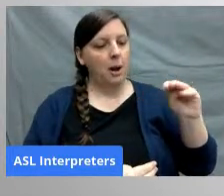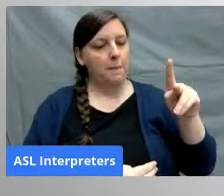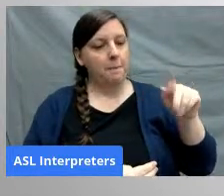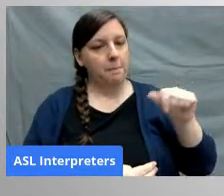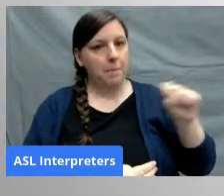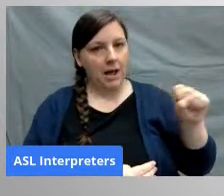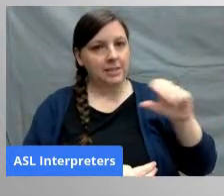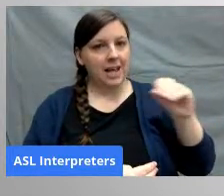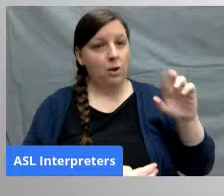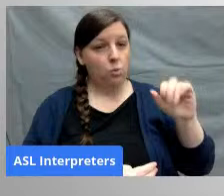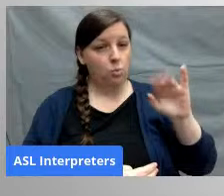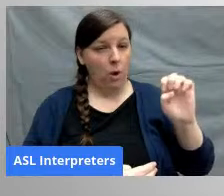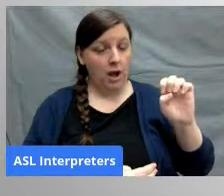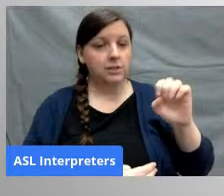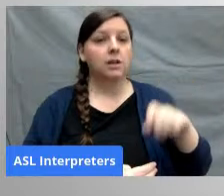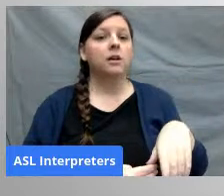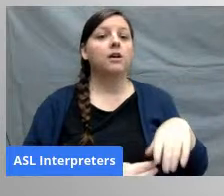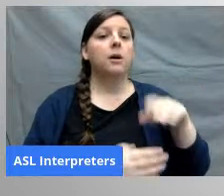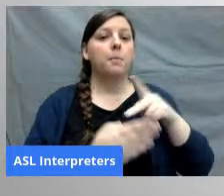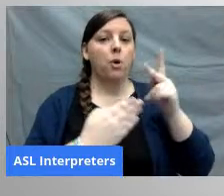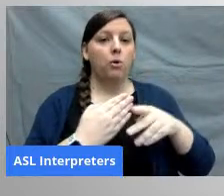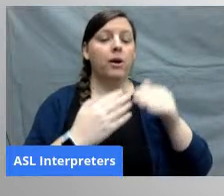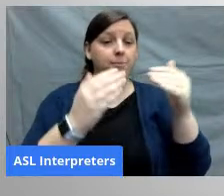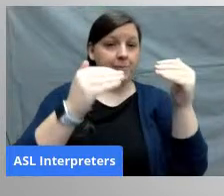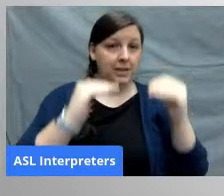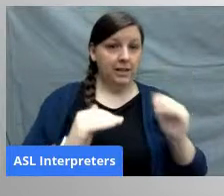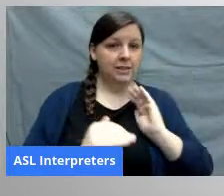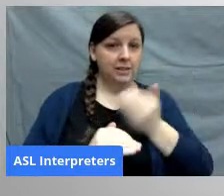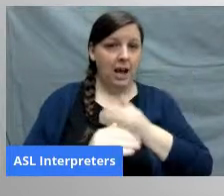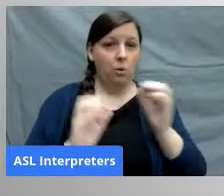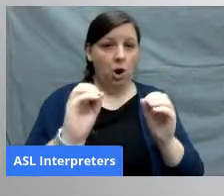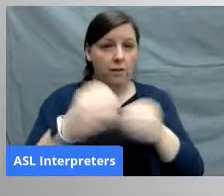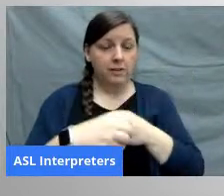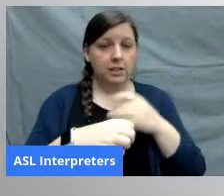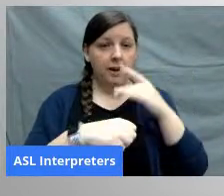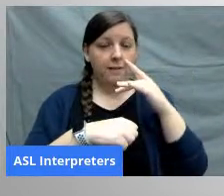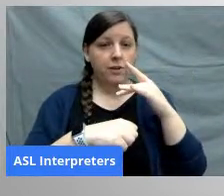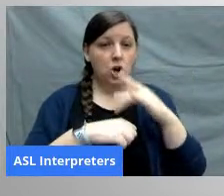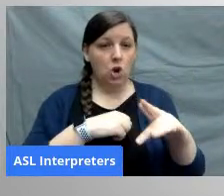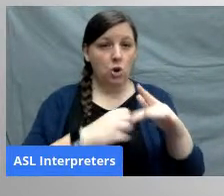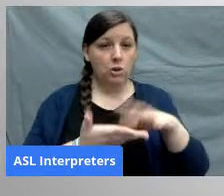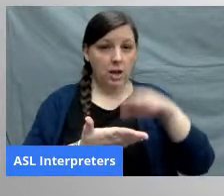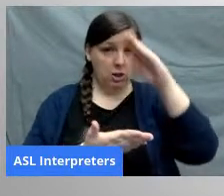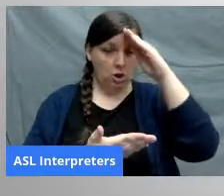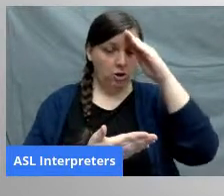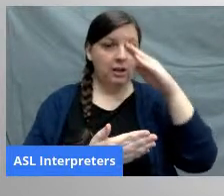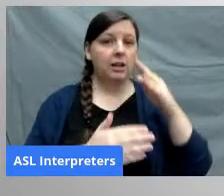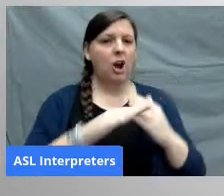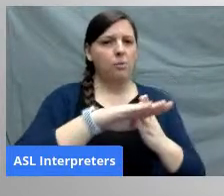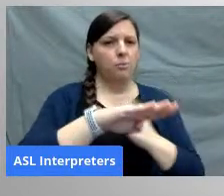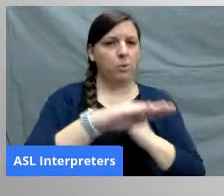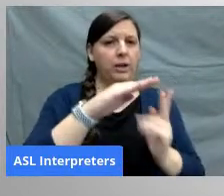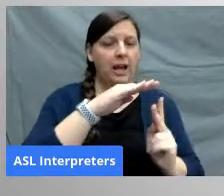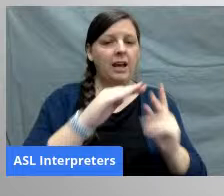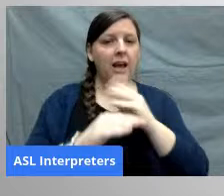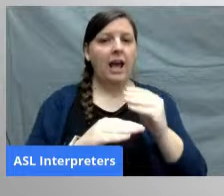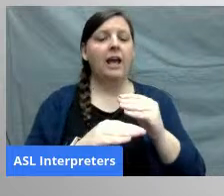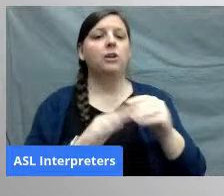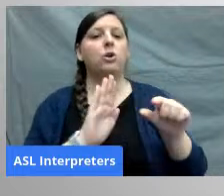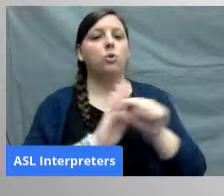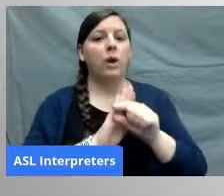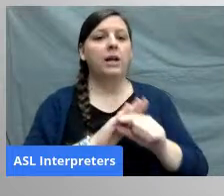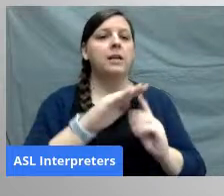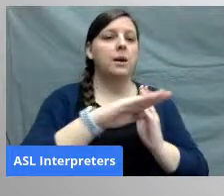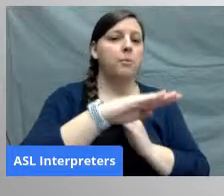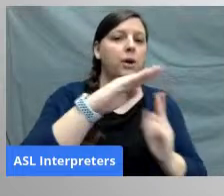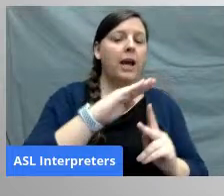would include our general education students and our grades pre-K through second grade students. We have